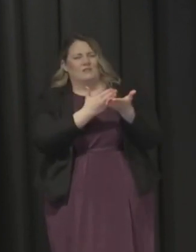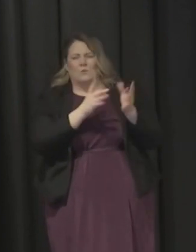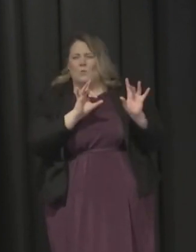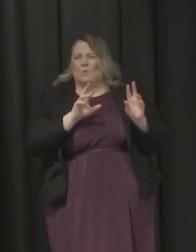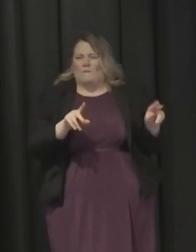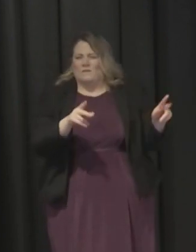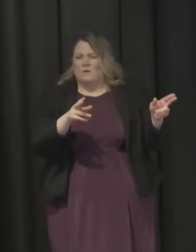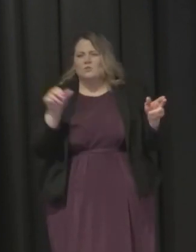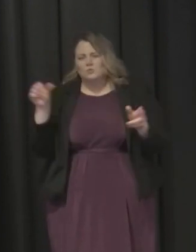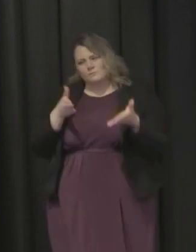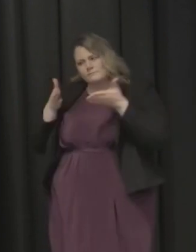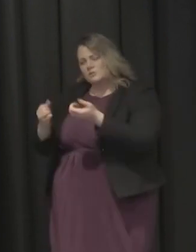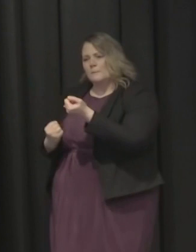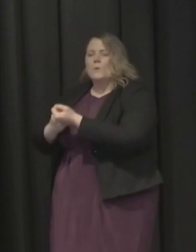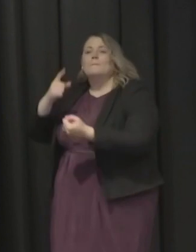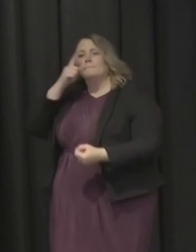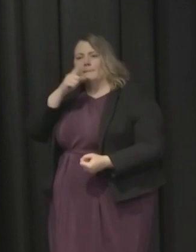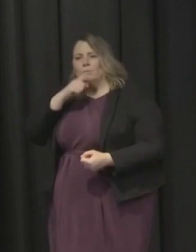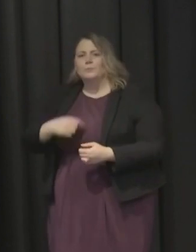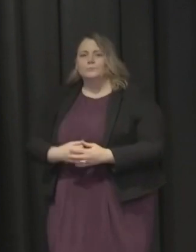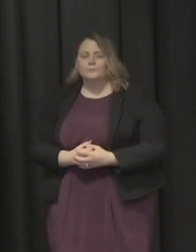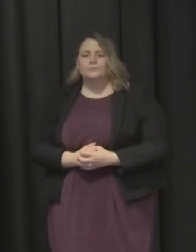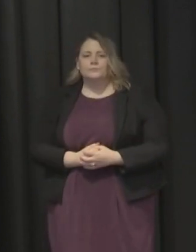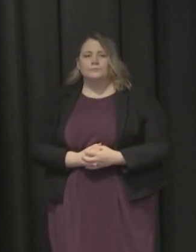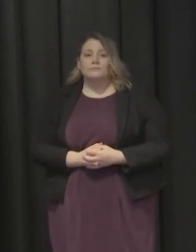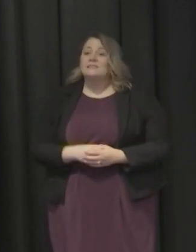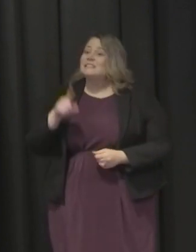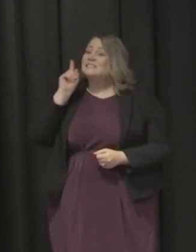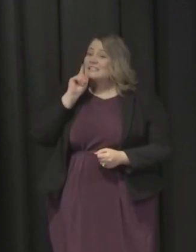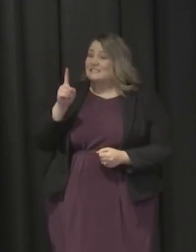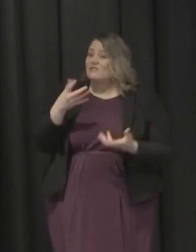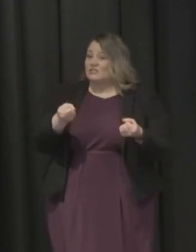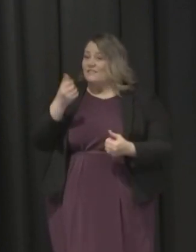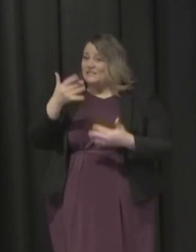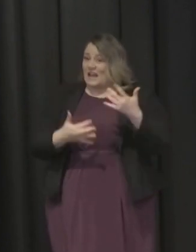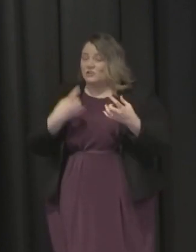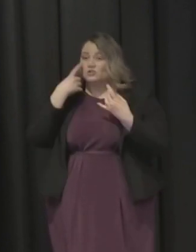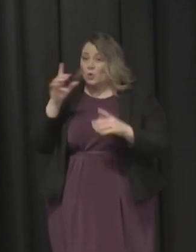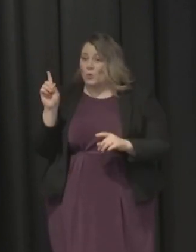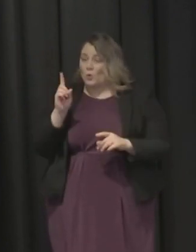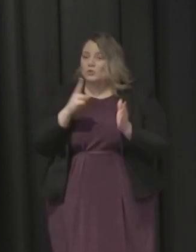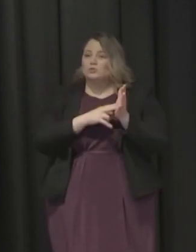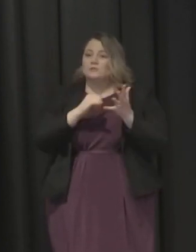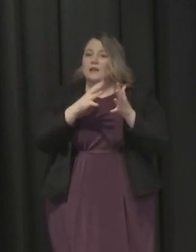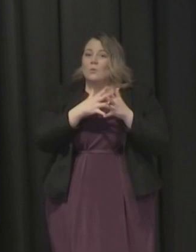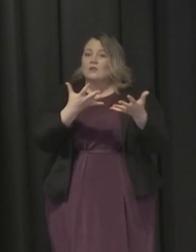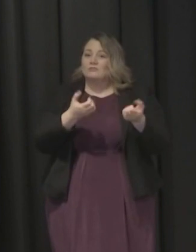85% more in COVID disaster payments than Victoria. Now, of course, Victoria around